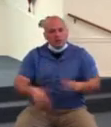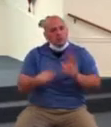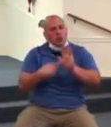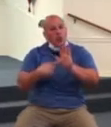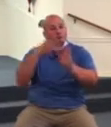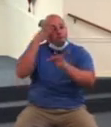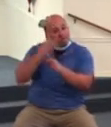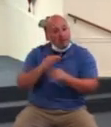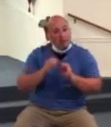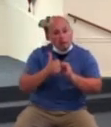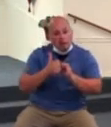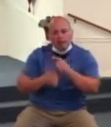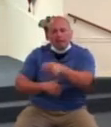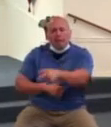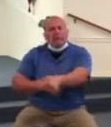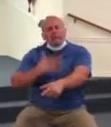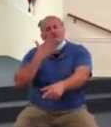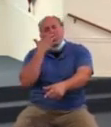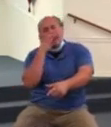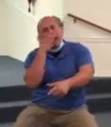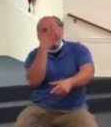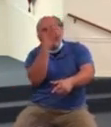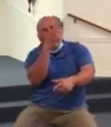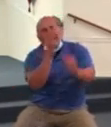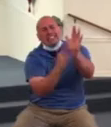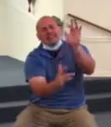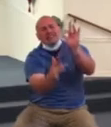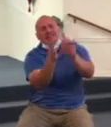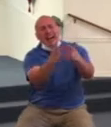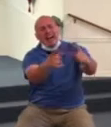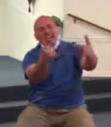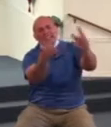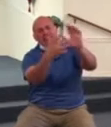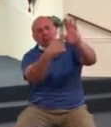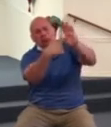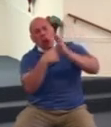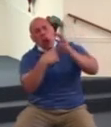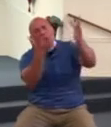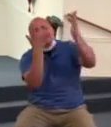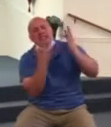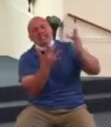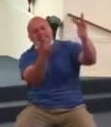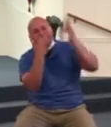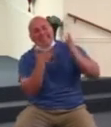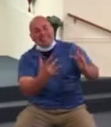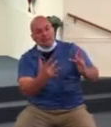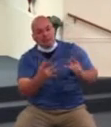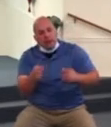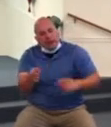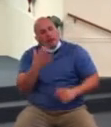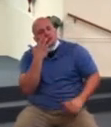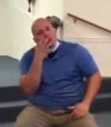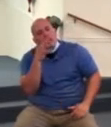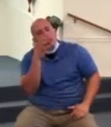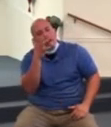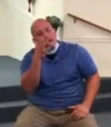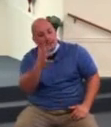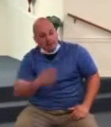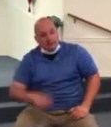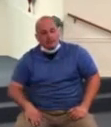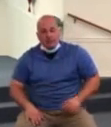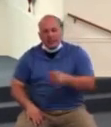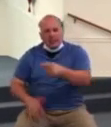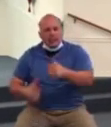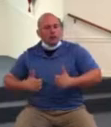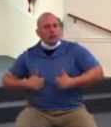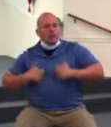He cried out to Jesus for mercy. He cried out to him. He lived in Jericho, only